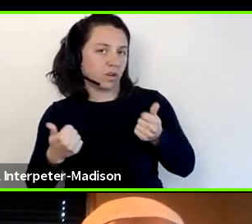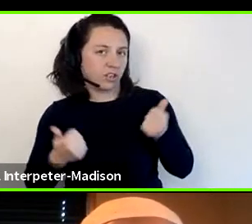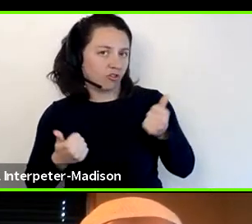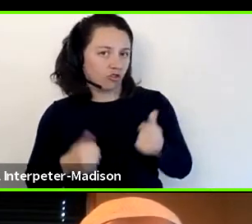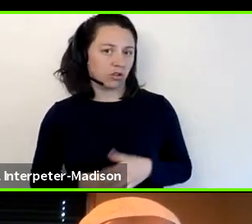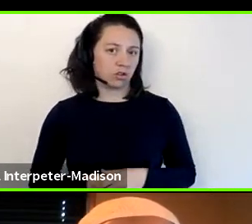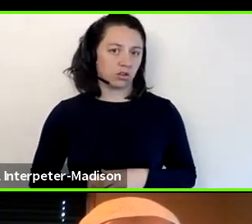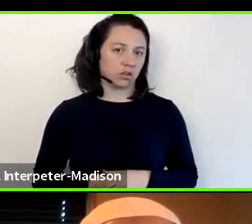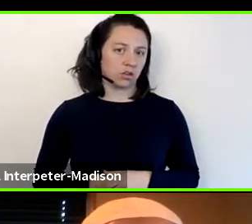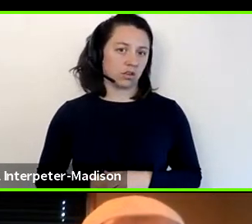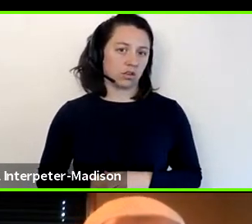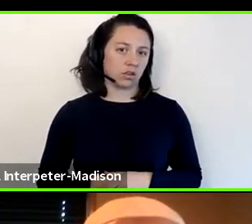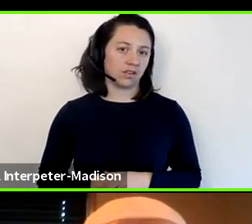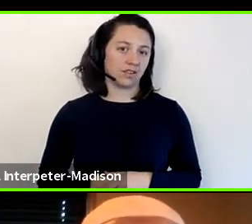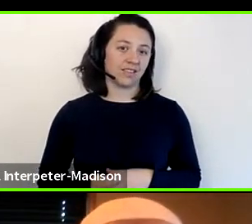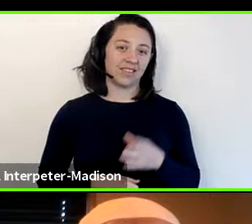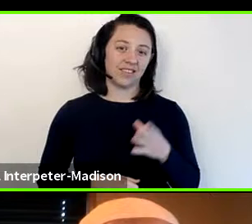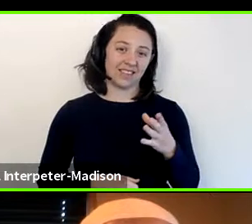which is hard to